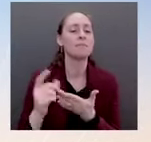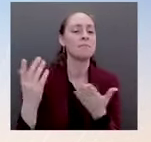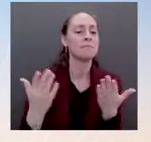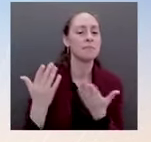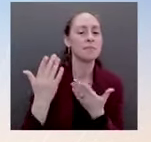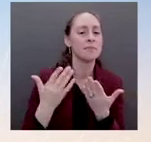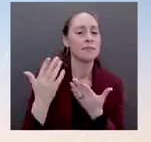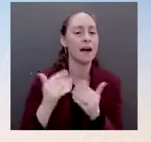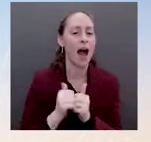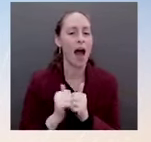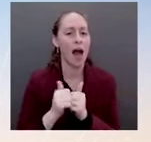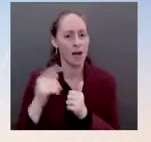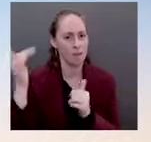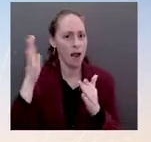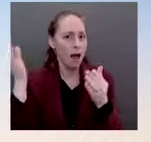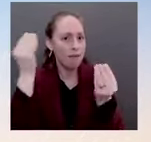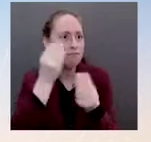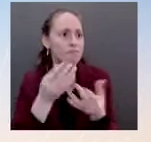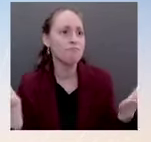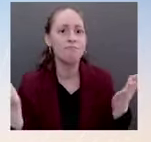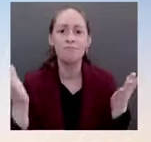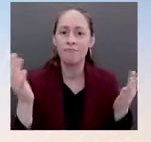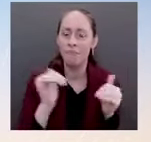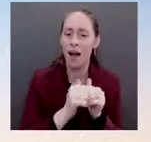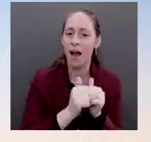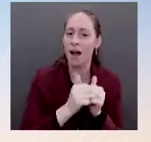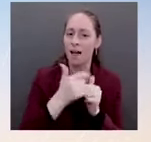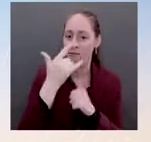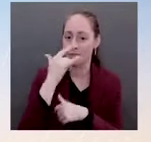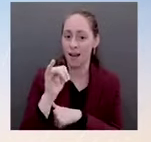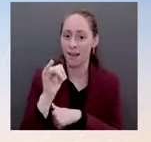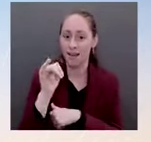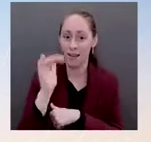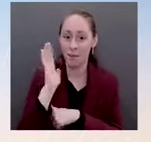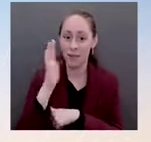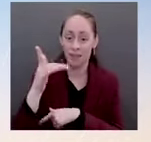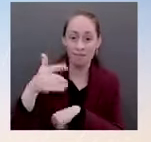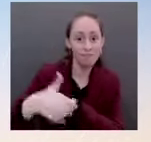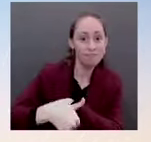the president's looking at for his announcement? We don't have any details on that to preview at this point in time. I had to try. I agree.